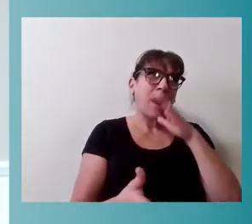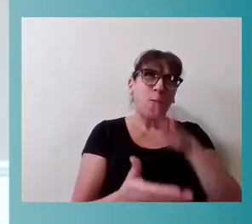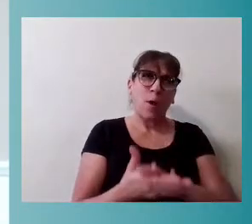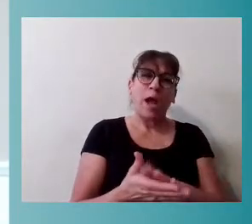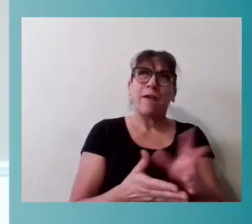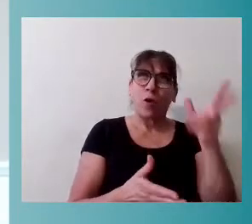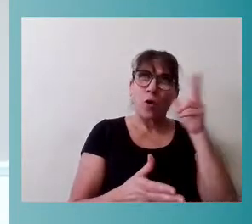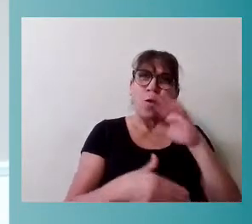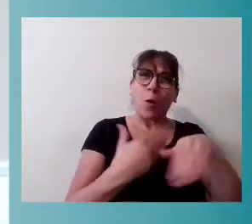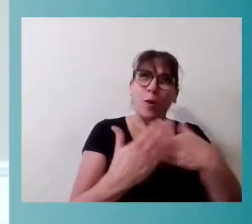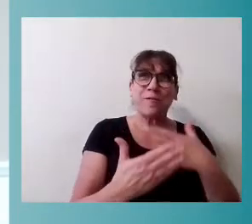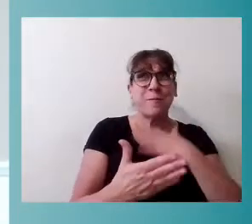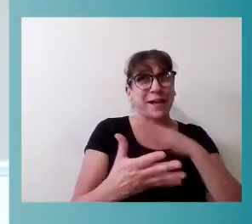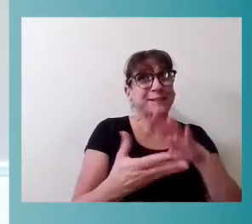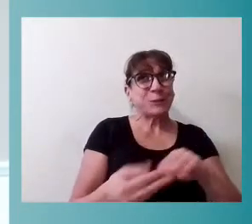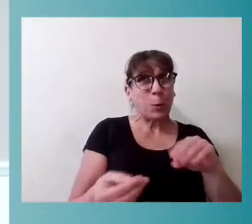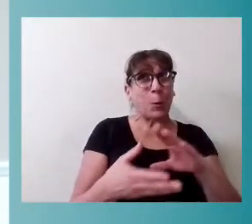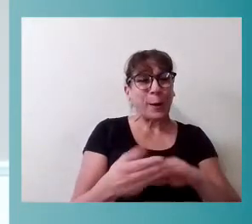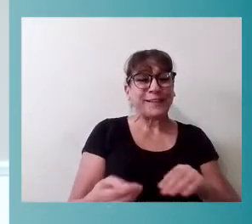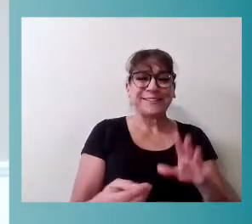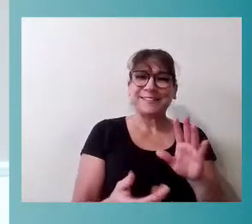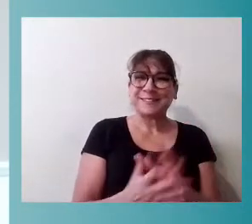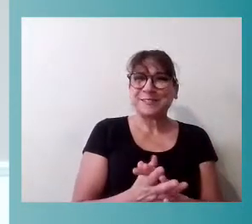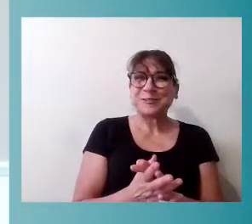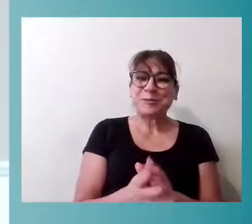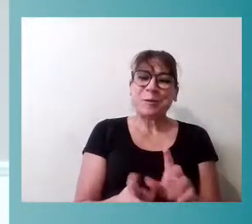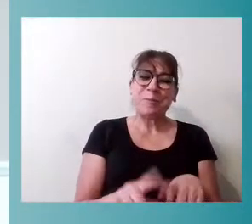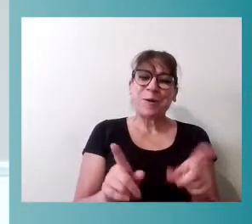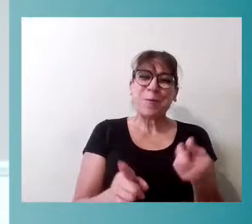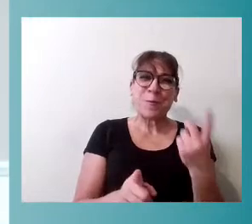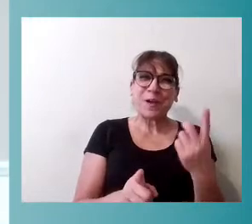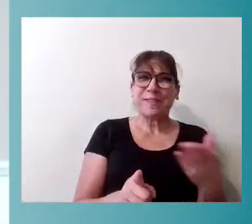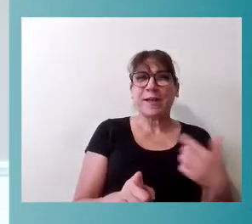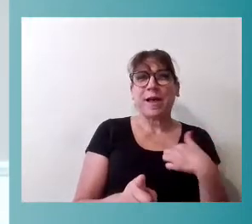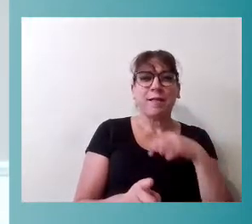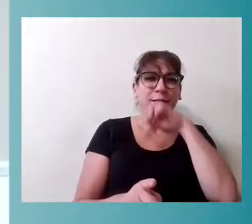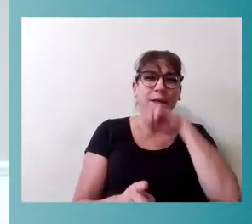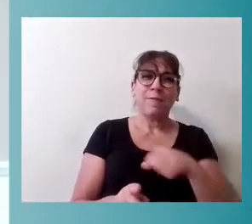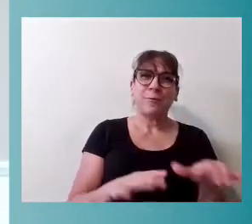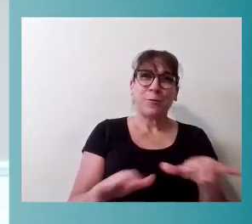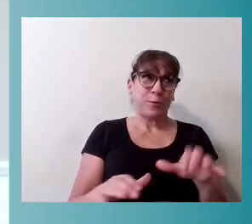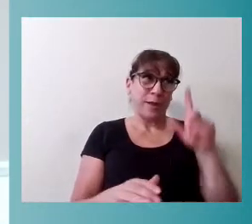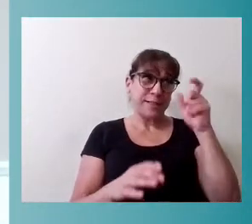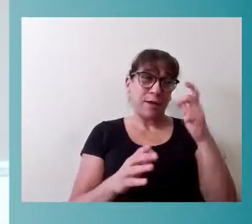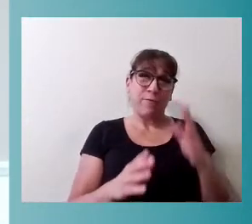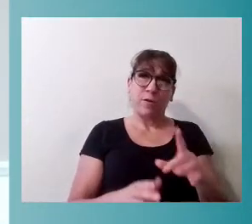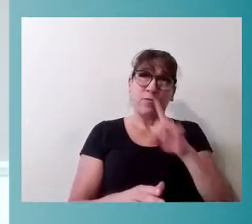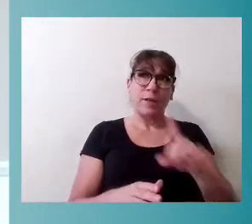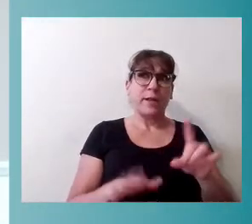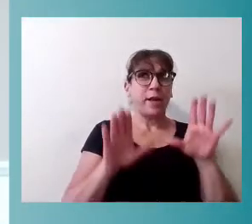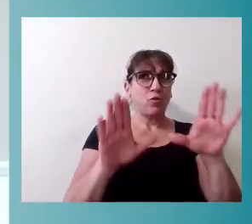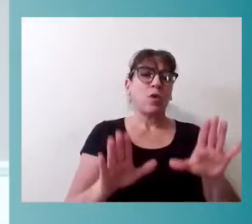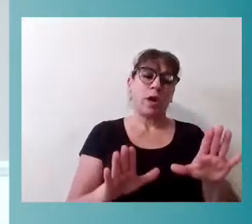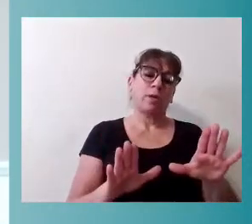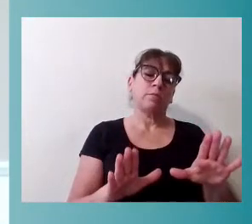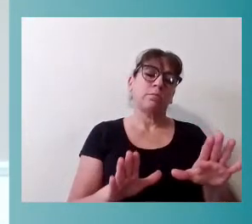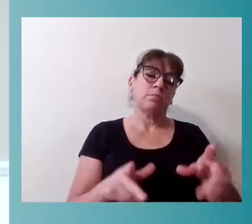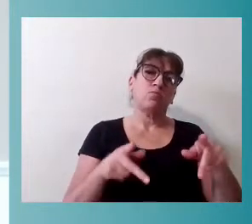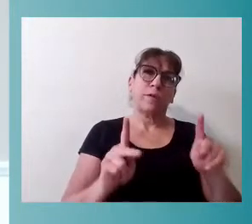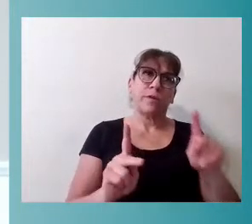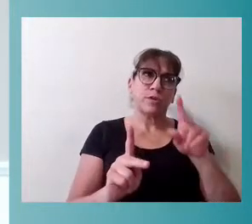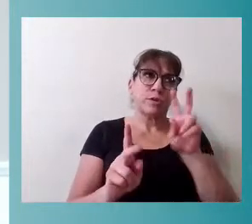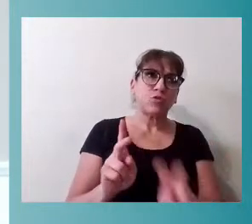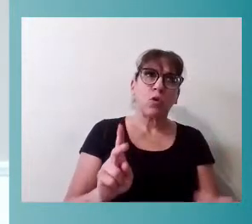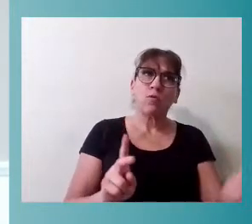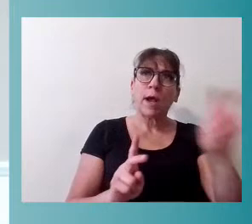of my stories, by the way. But one of the things I love to do as governor, it really is a great privilege, is to go around the state